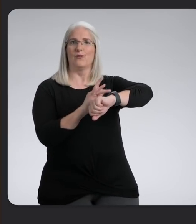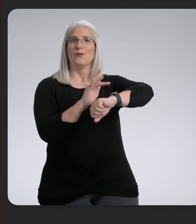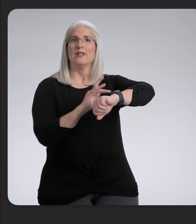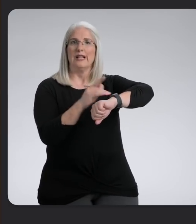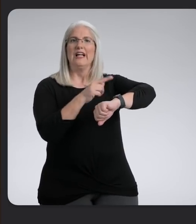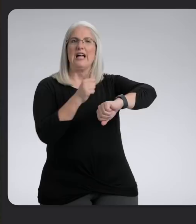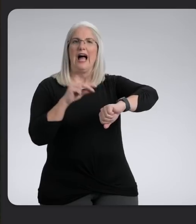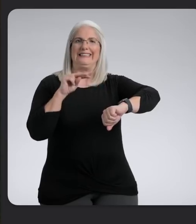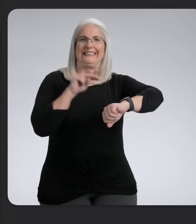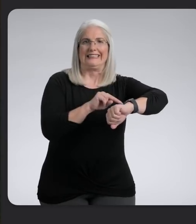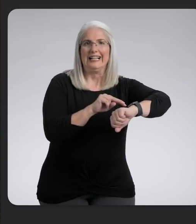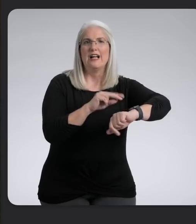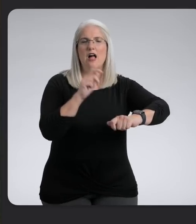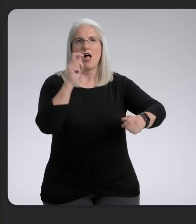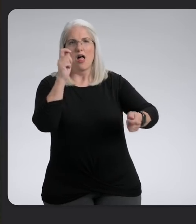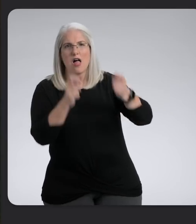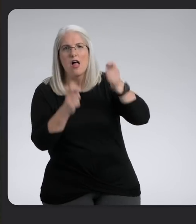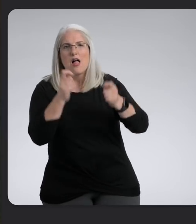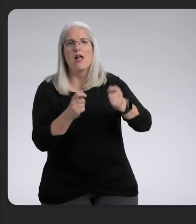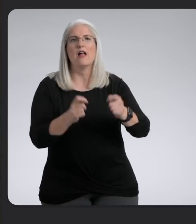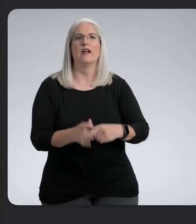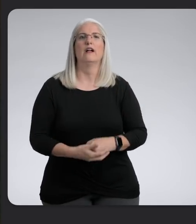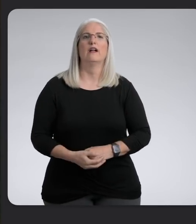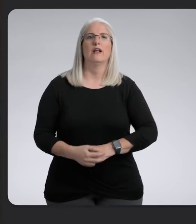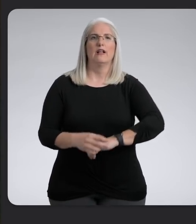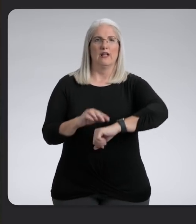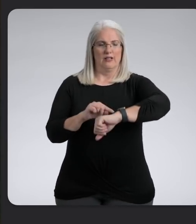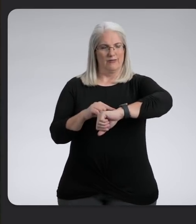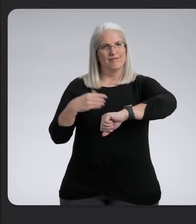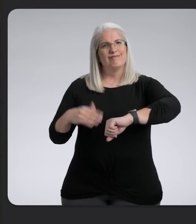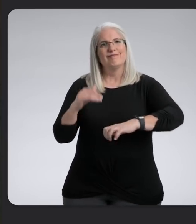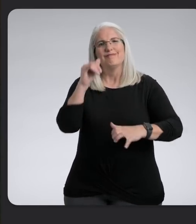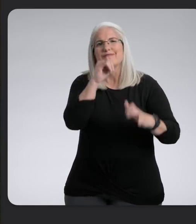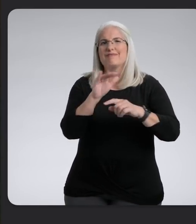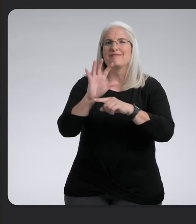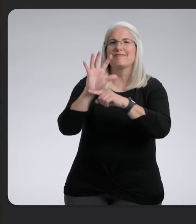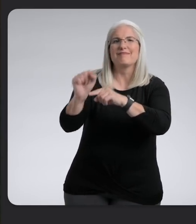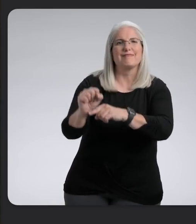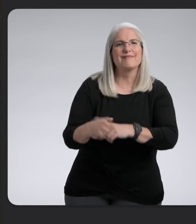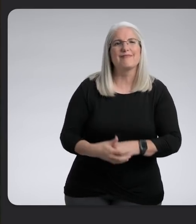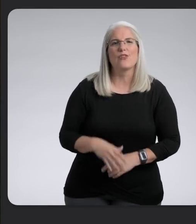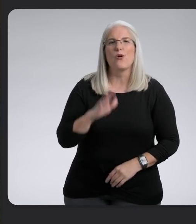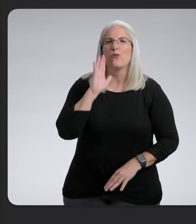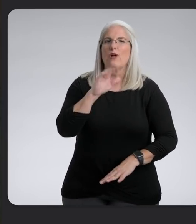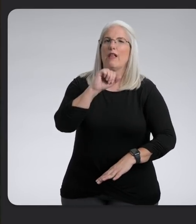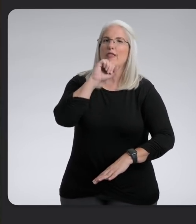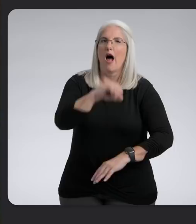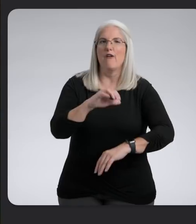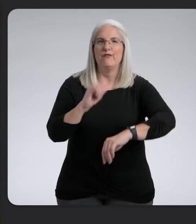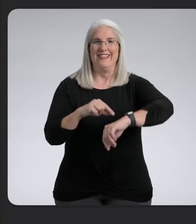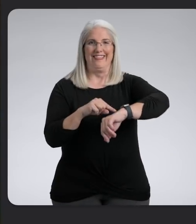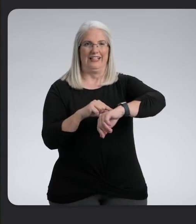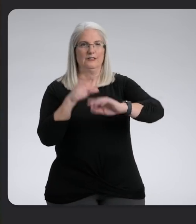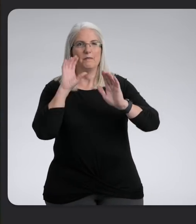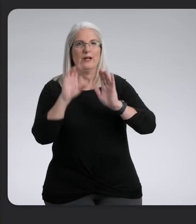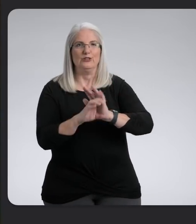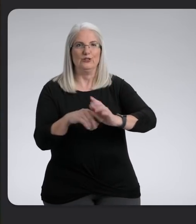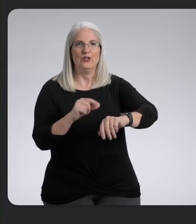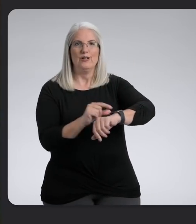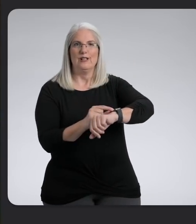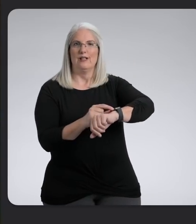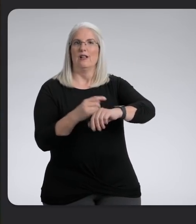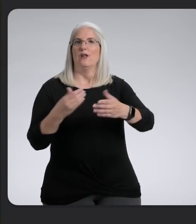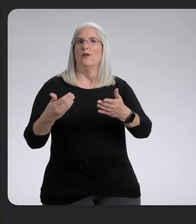dynamic composition that makes this watch face extraordinary. You're gonna love how this face keeps you connected when you can't be face to